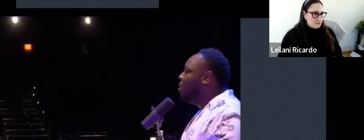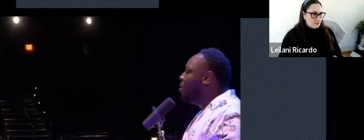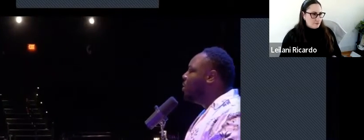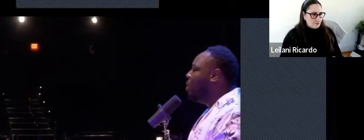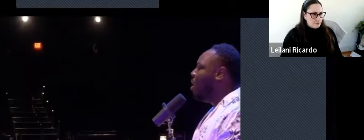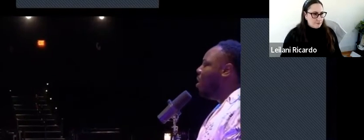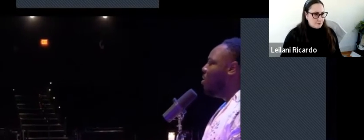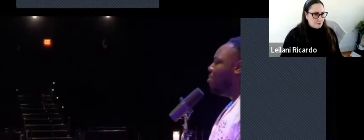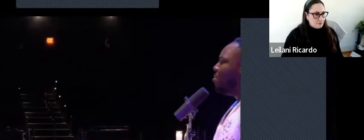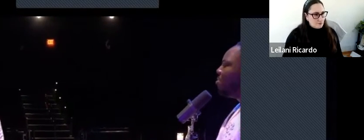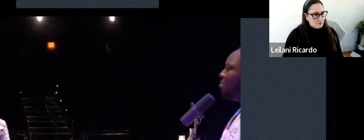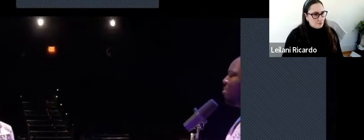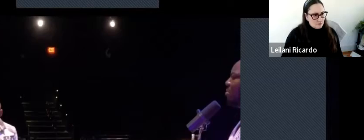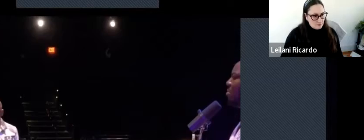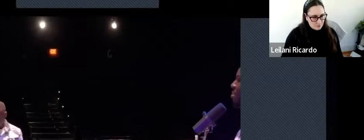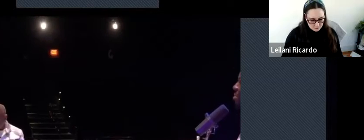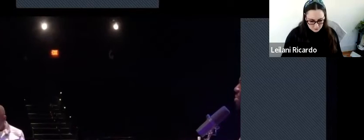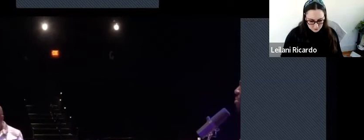I'm going